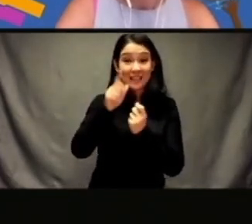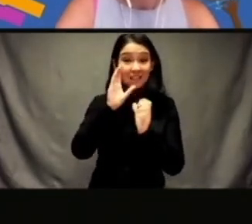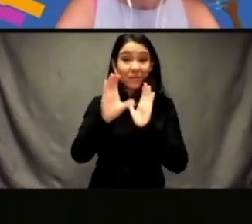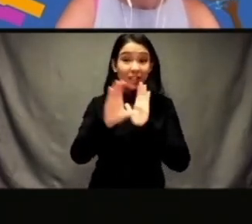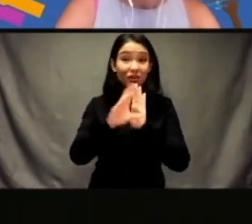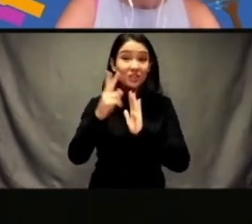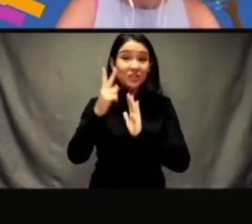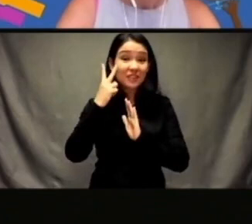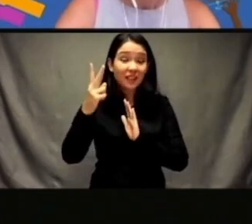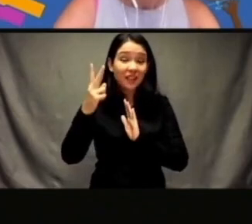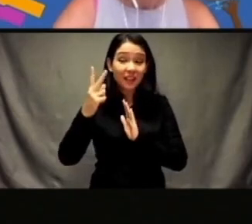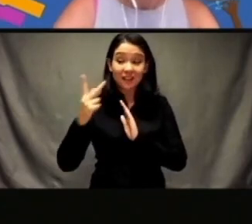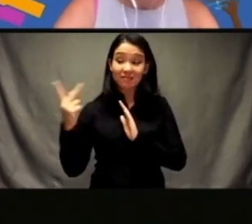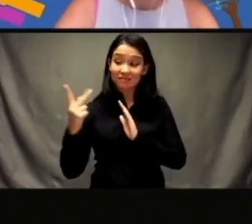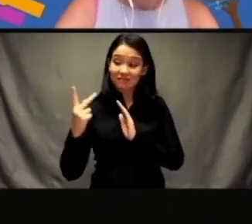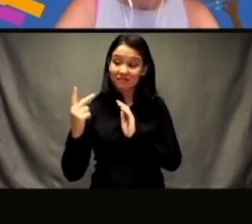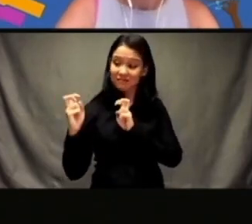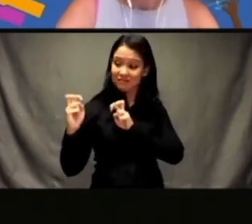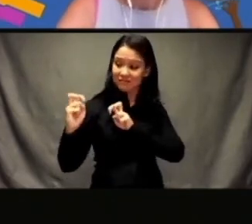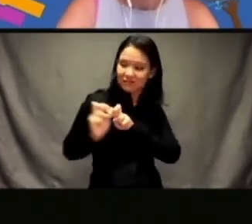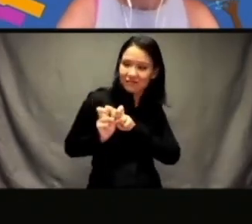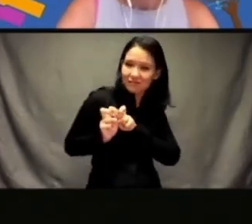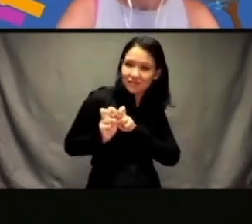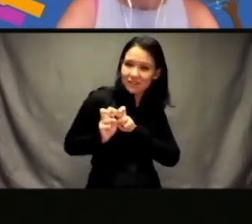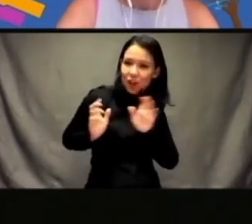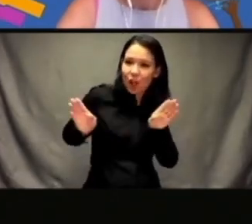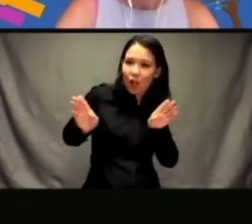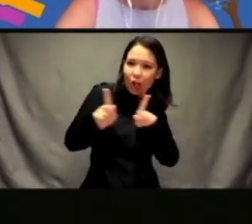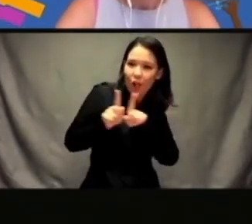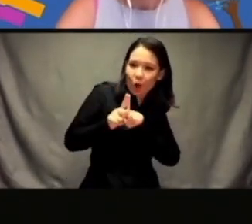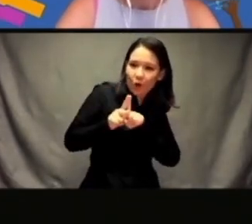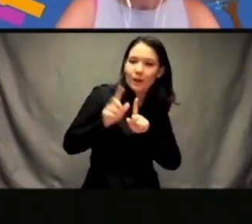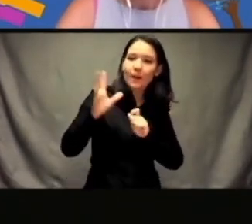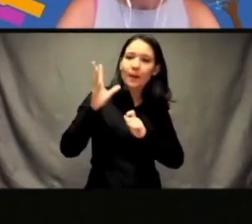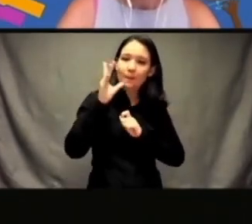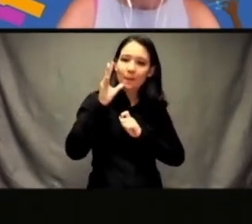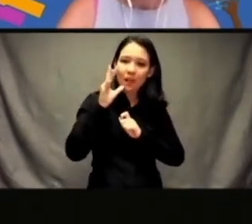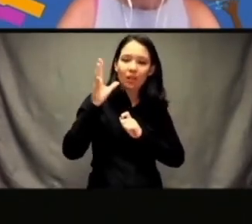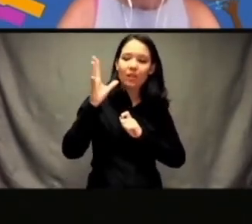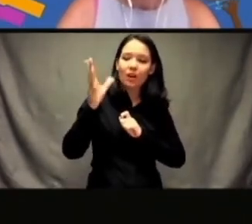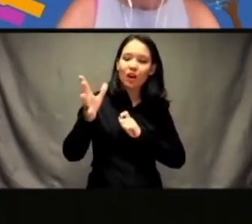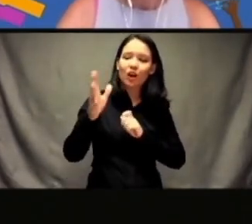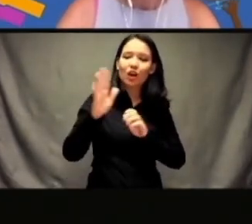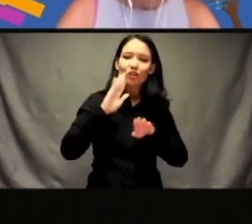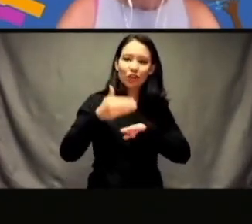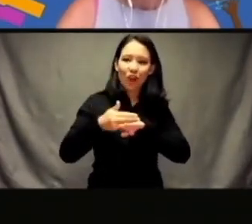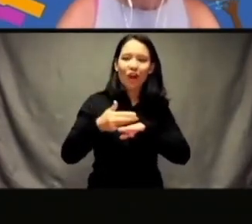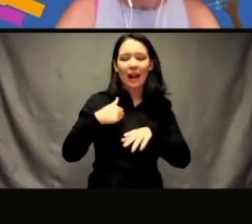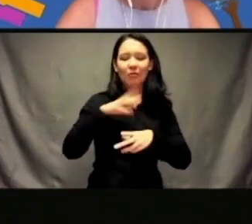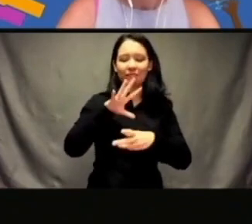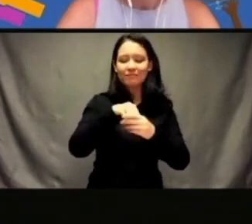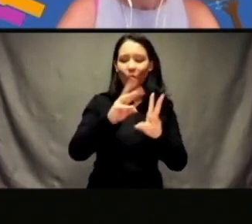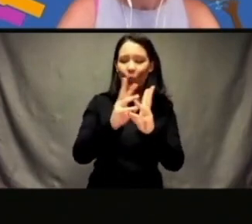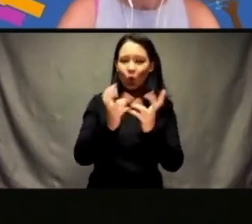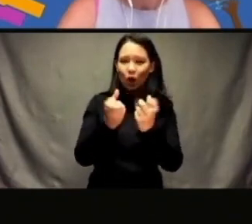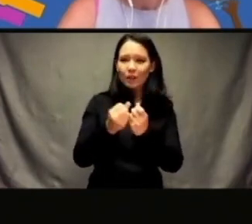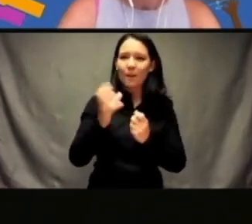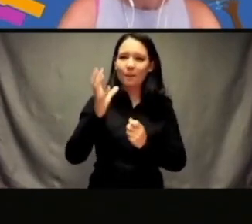see how close they are. This is a mother-daughter pair. I was in this workshop.